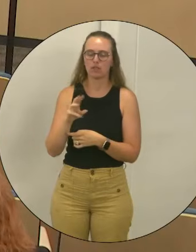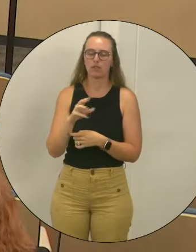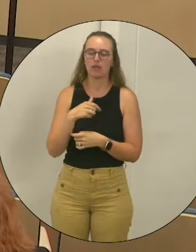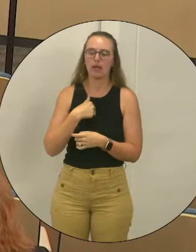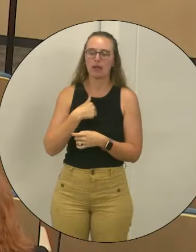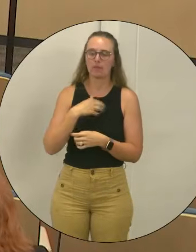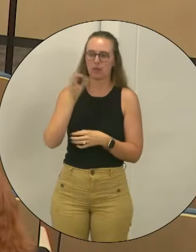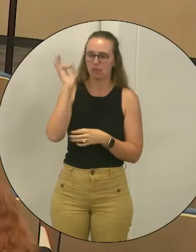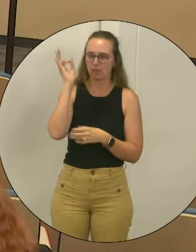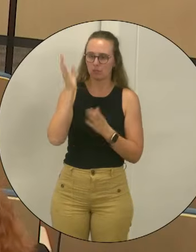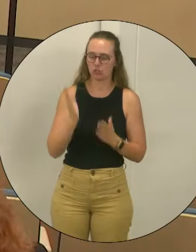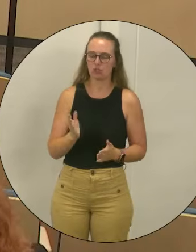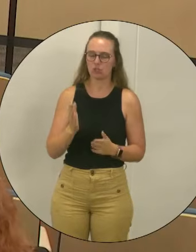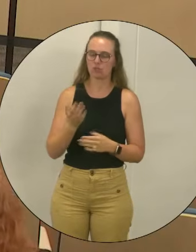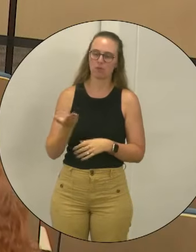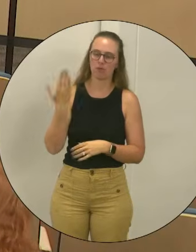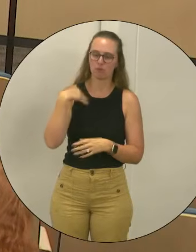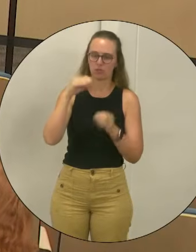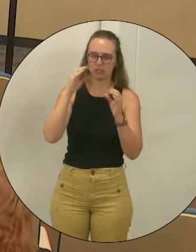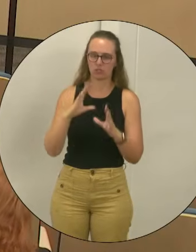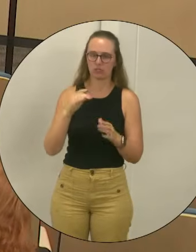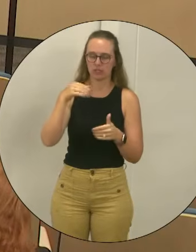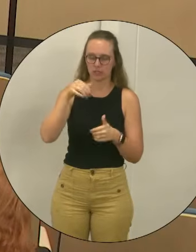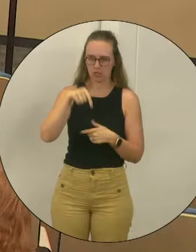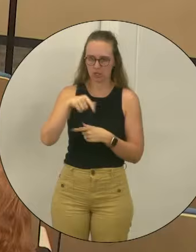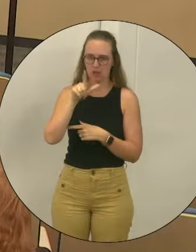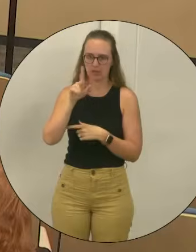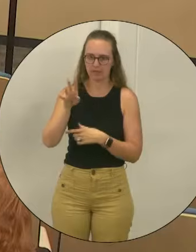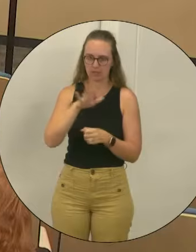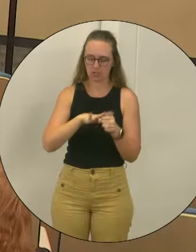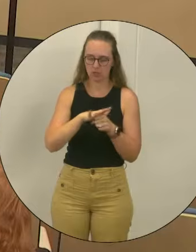a pastor, former educator here in Las Vegas